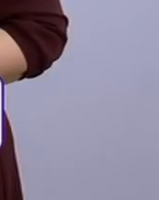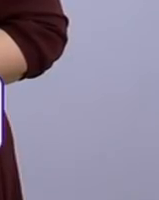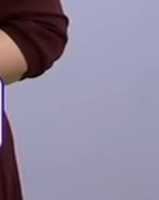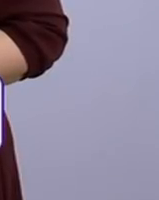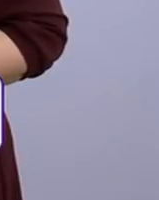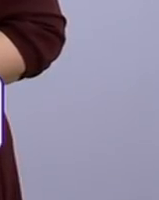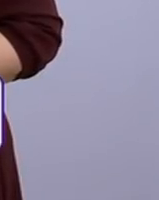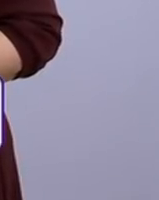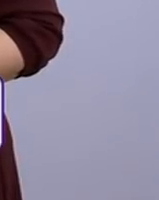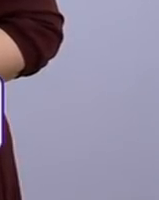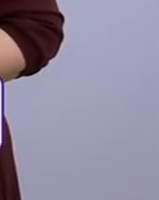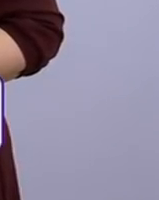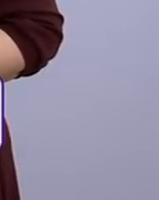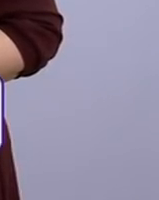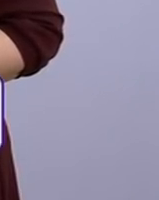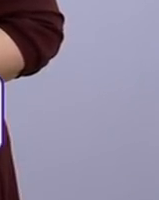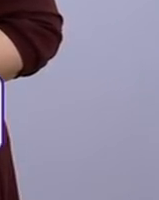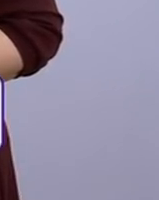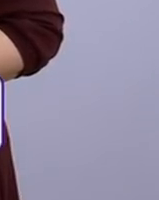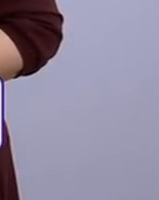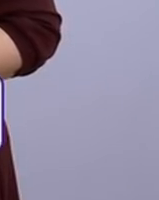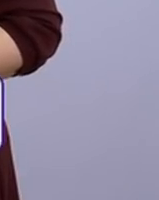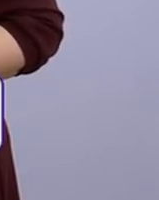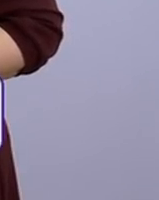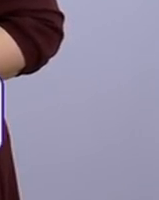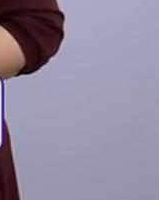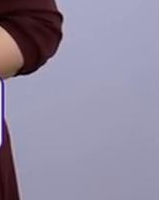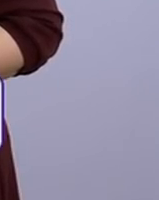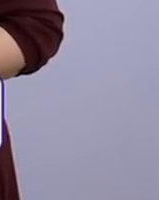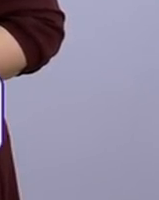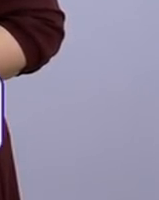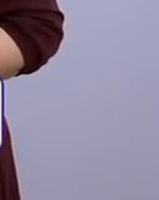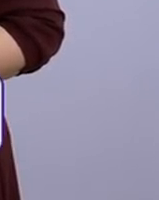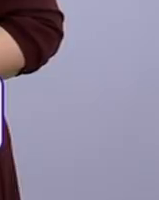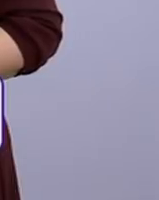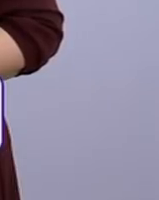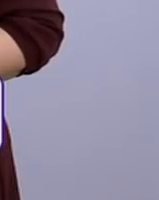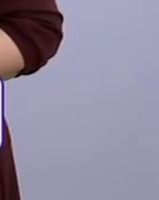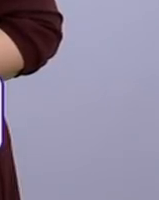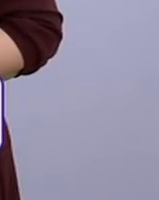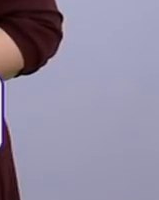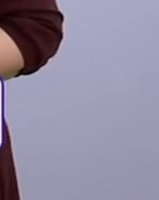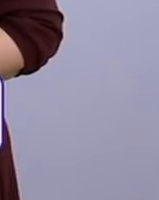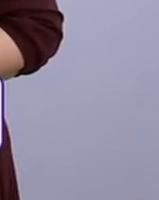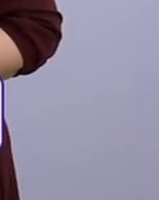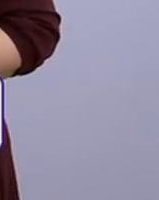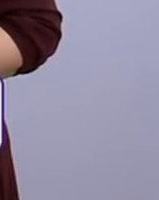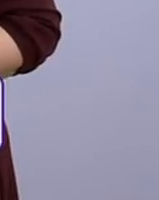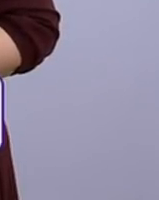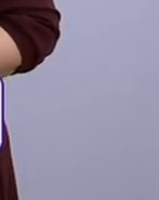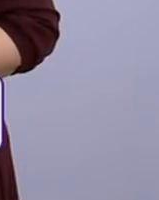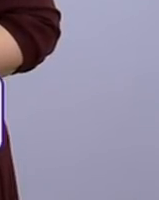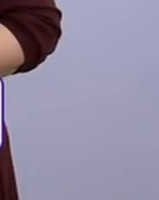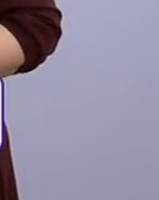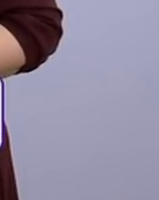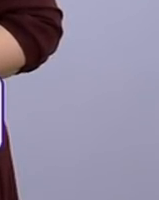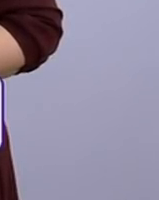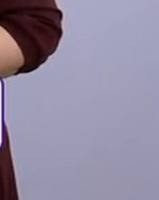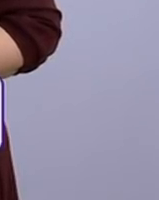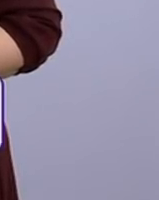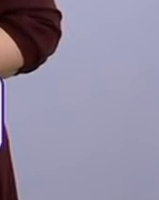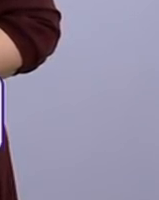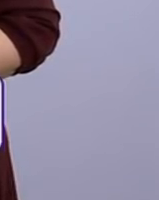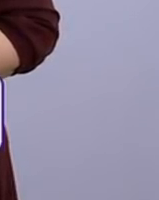Let's talk about feelings. We use some adjectives to describe our feelings. Let's learn some